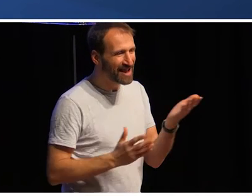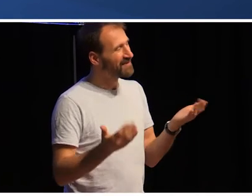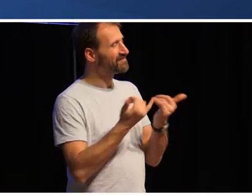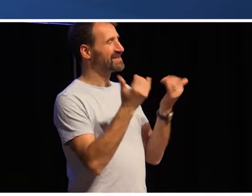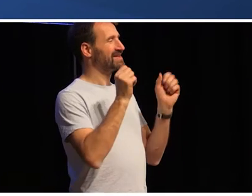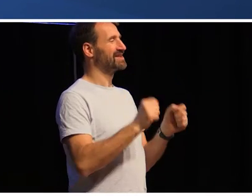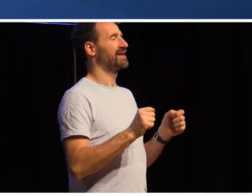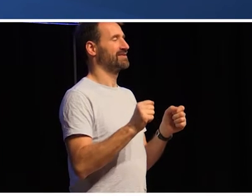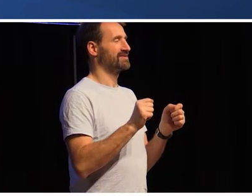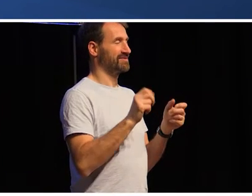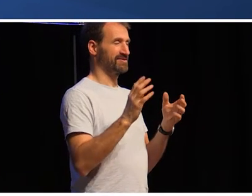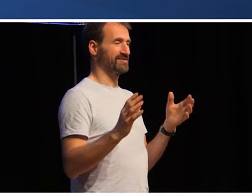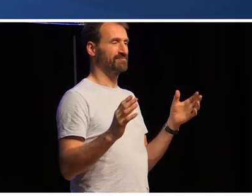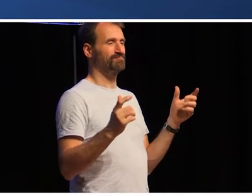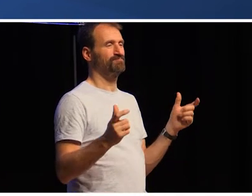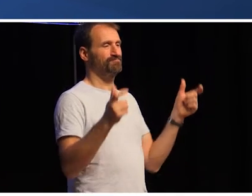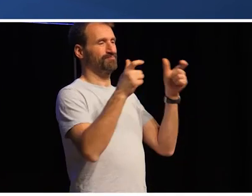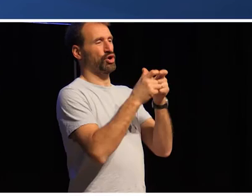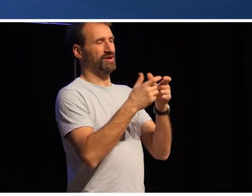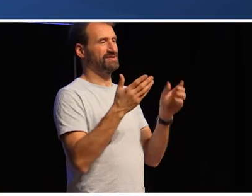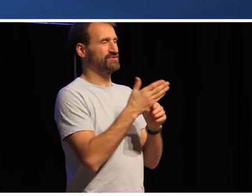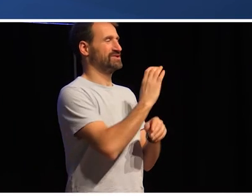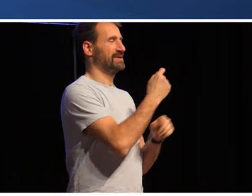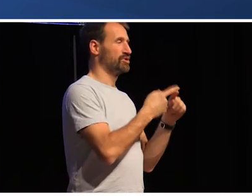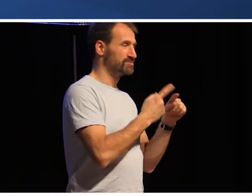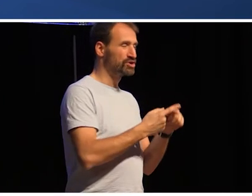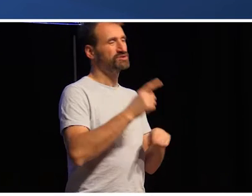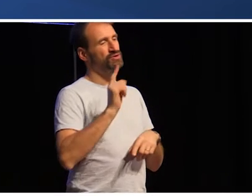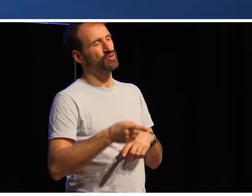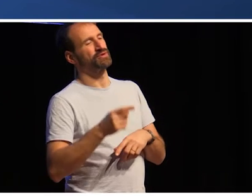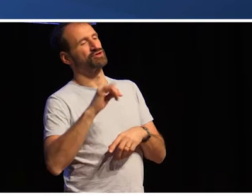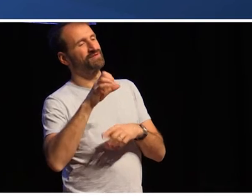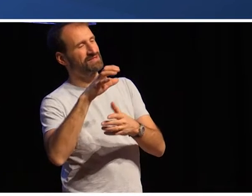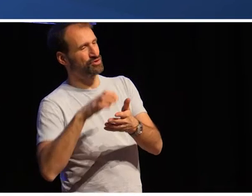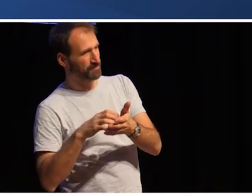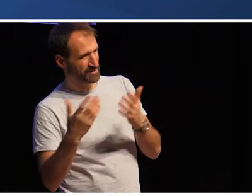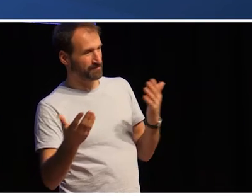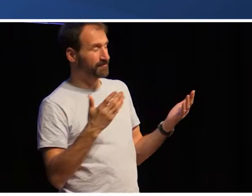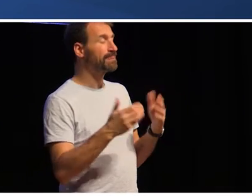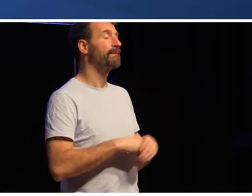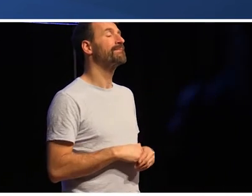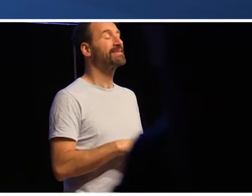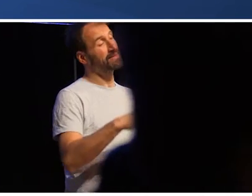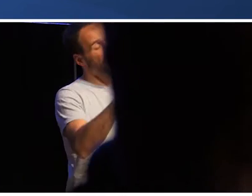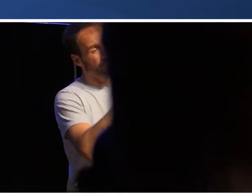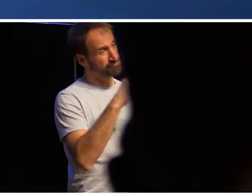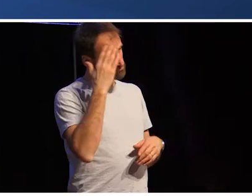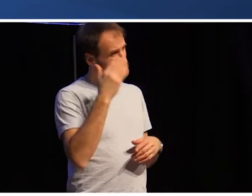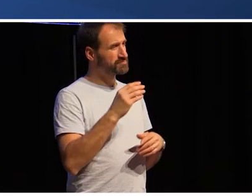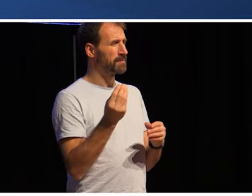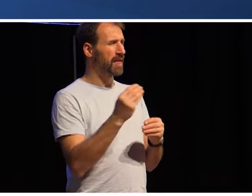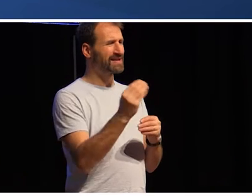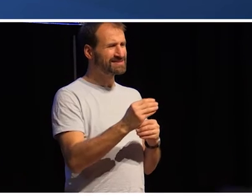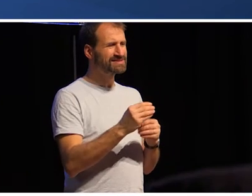word? If there are some of you who have written plugins or extensions for Node, you probably know